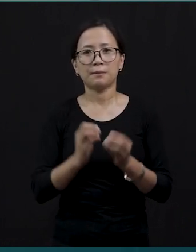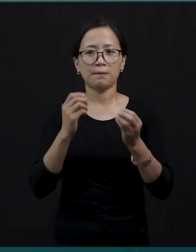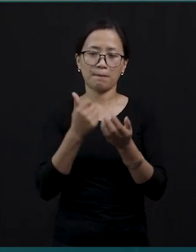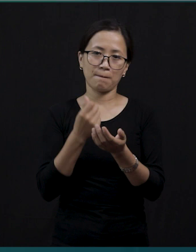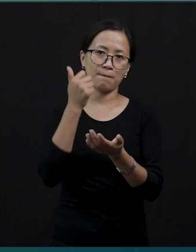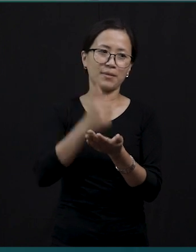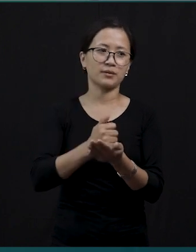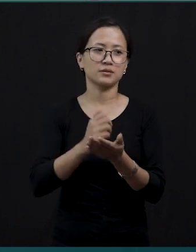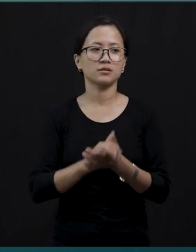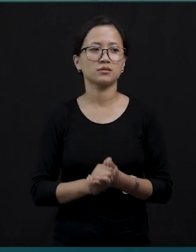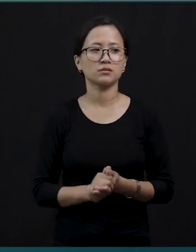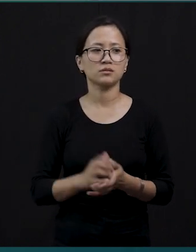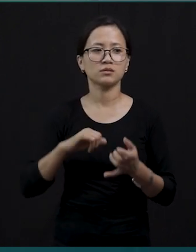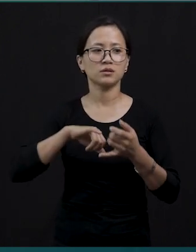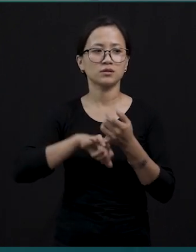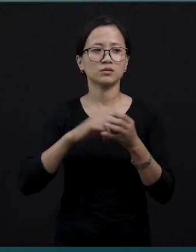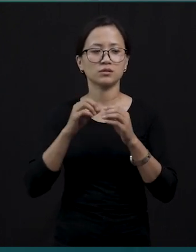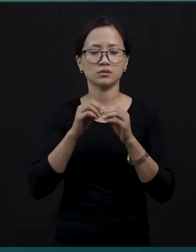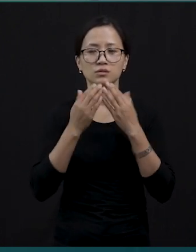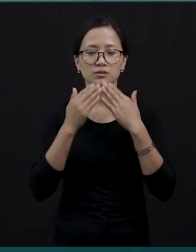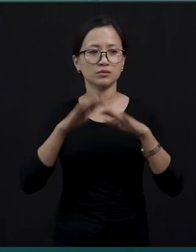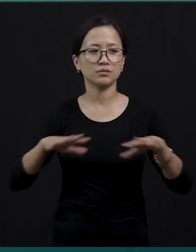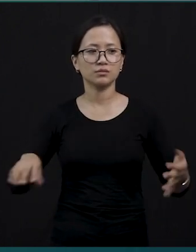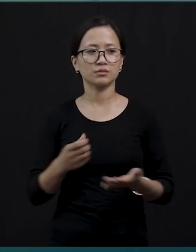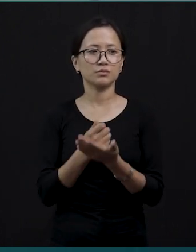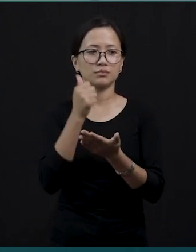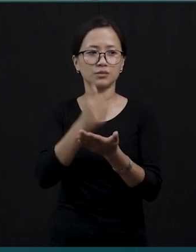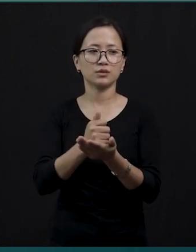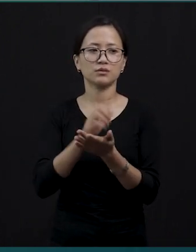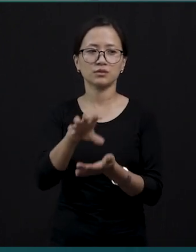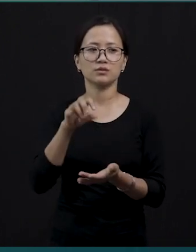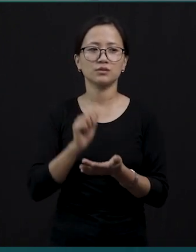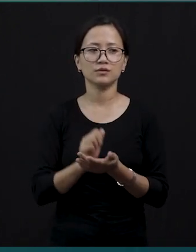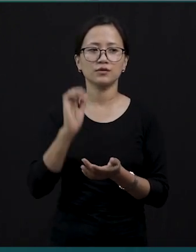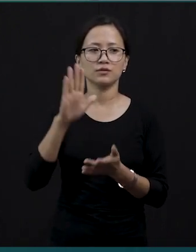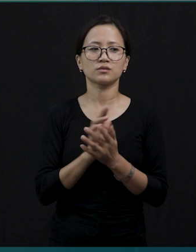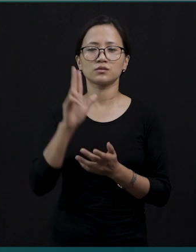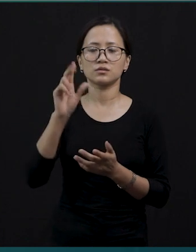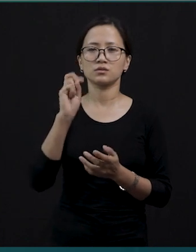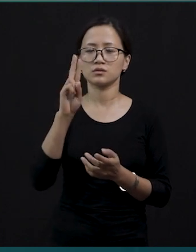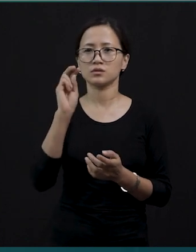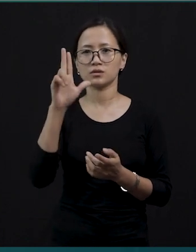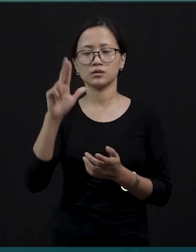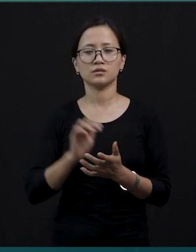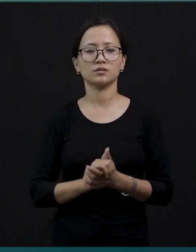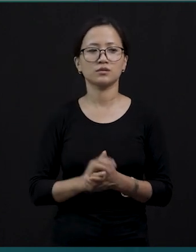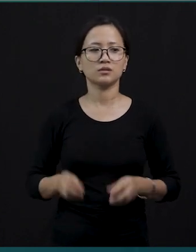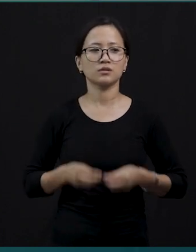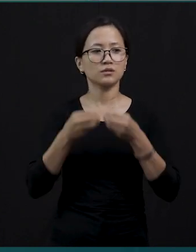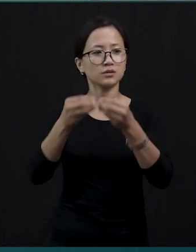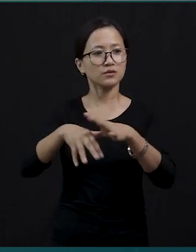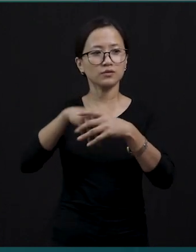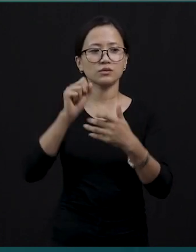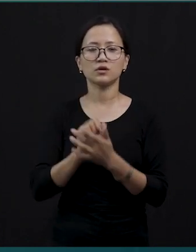out. Student bank received how much, children? It is 5,828. Then gave